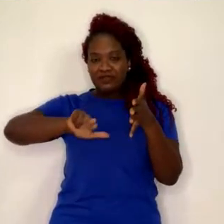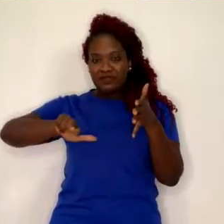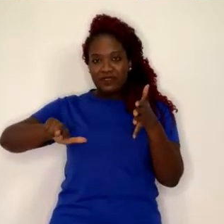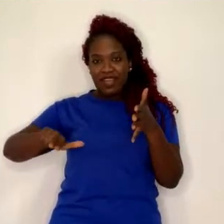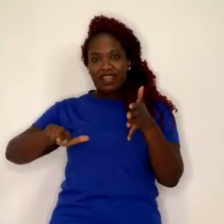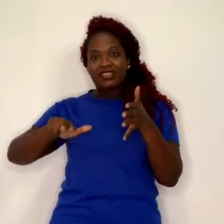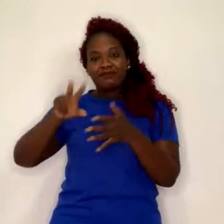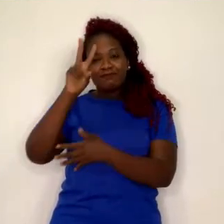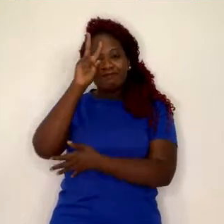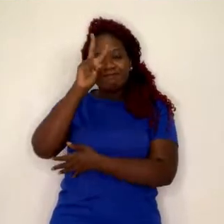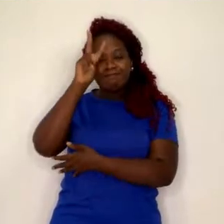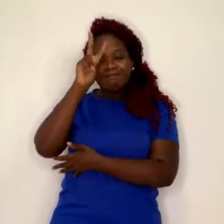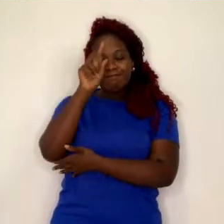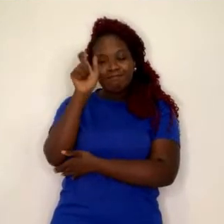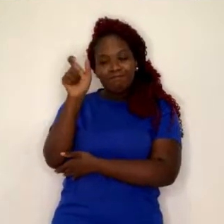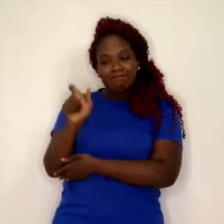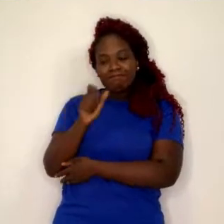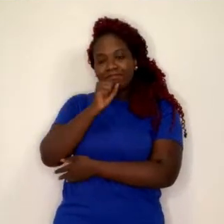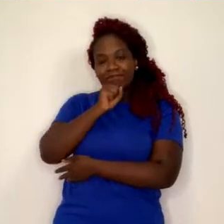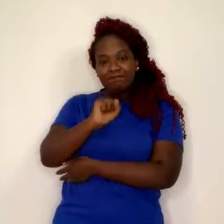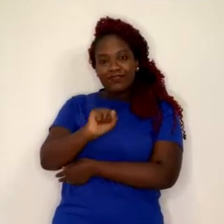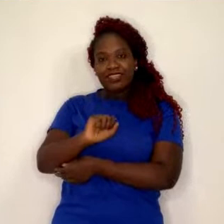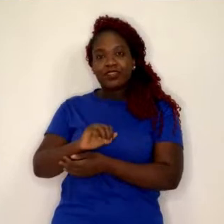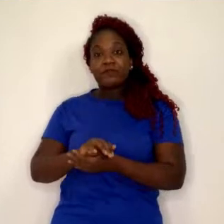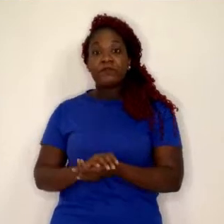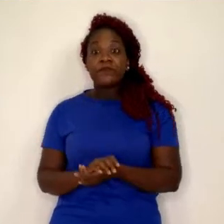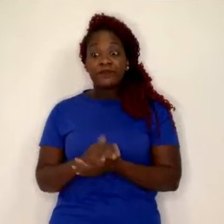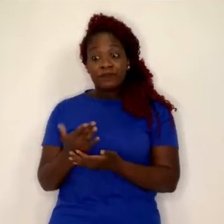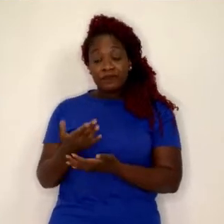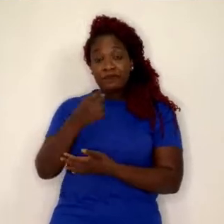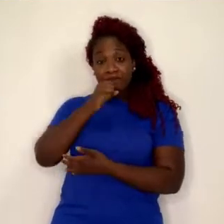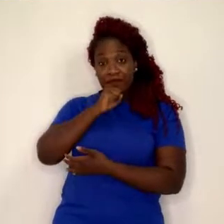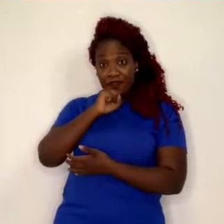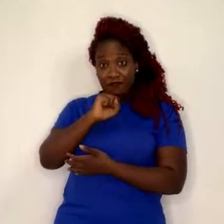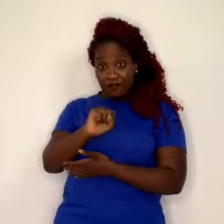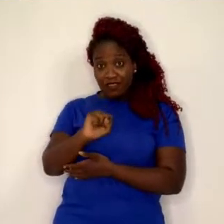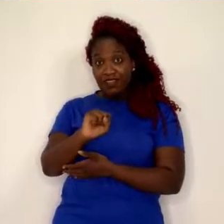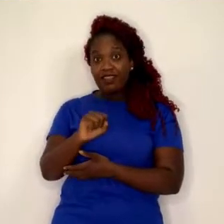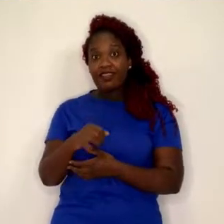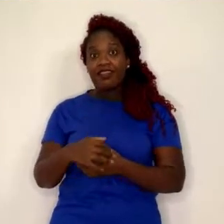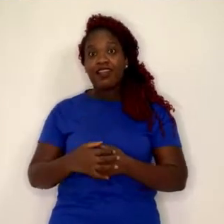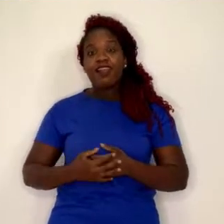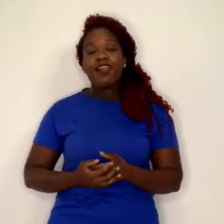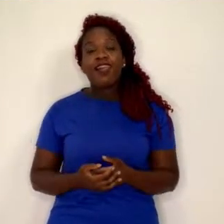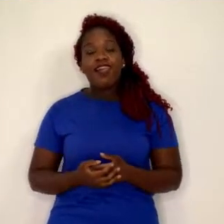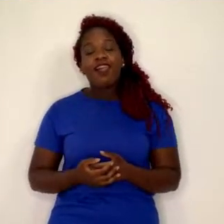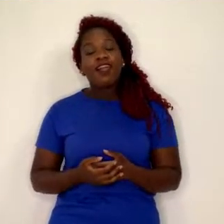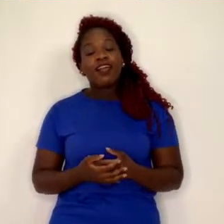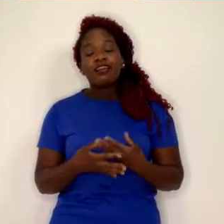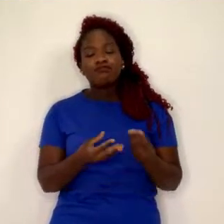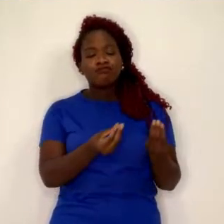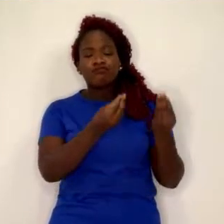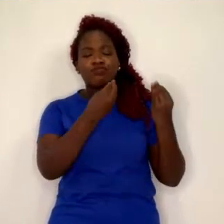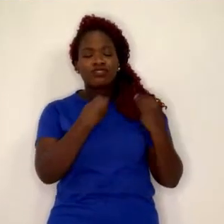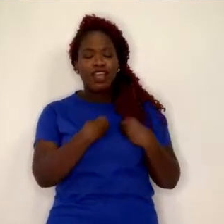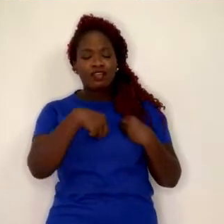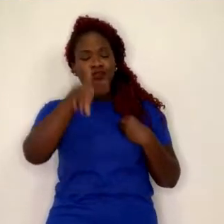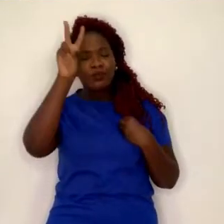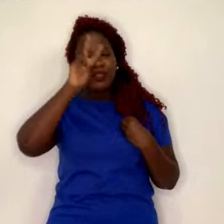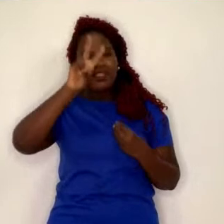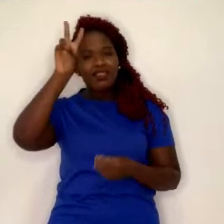been organized in this name in his praise. So Paulo Freire comes to